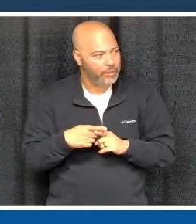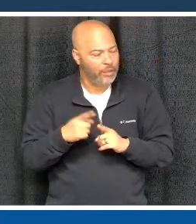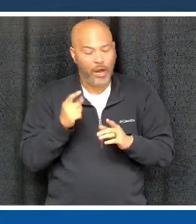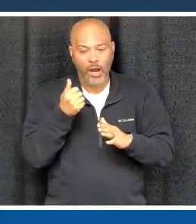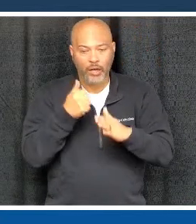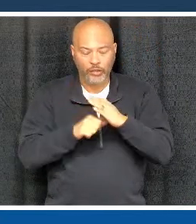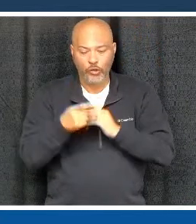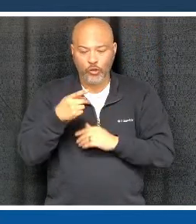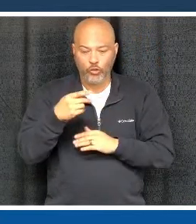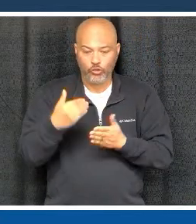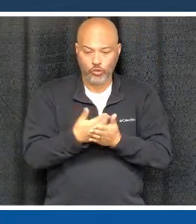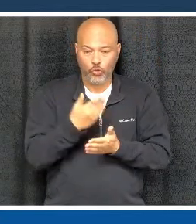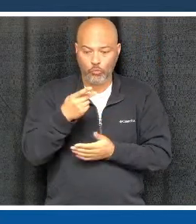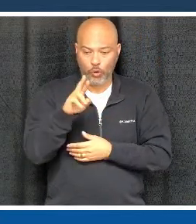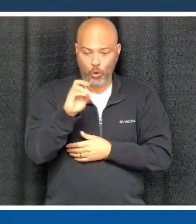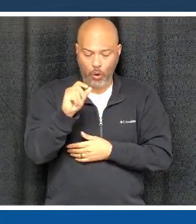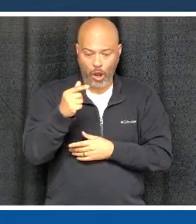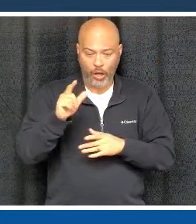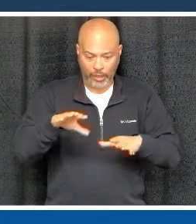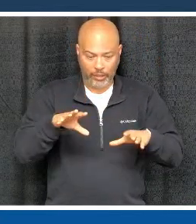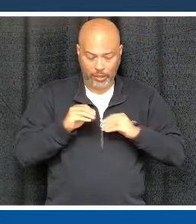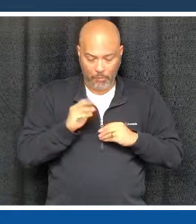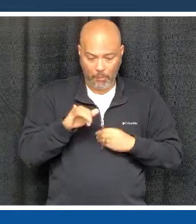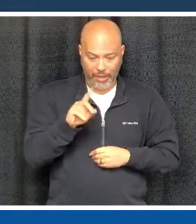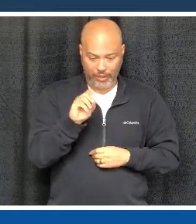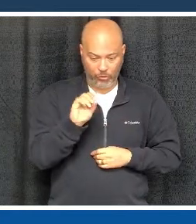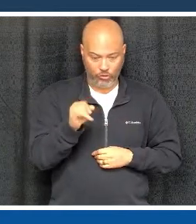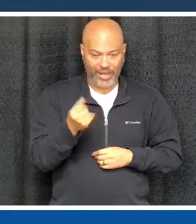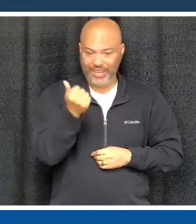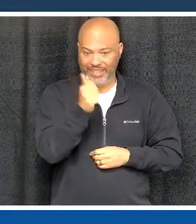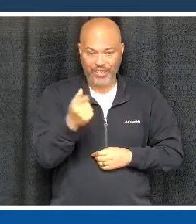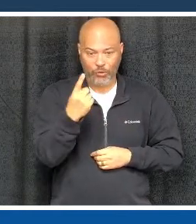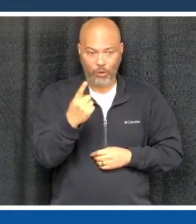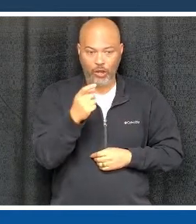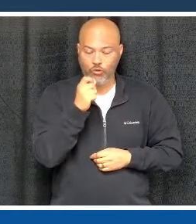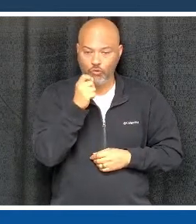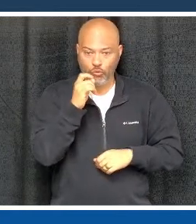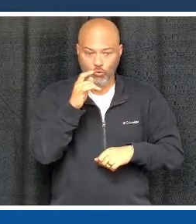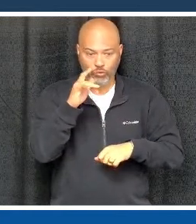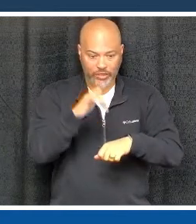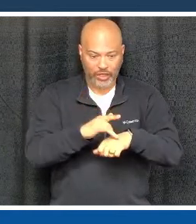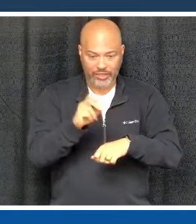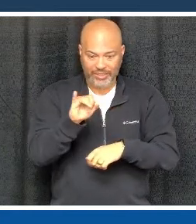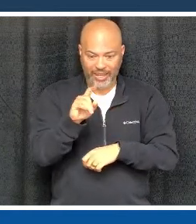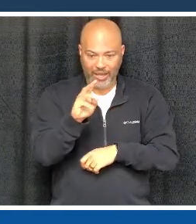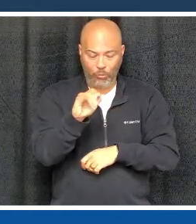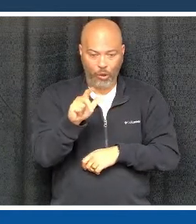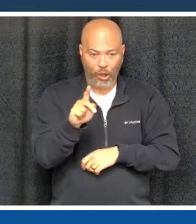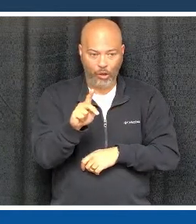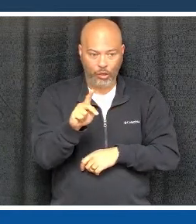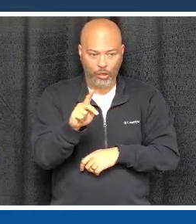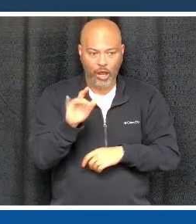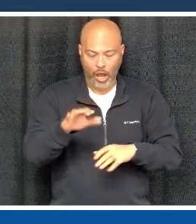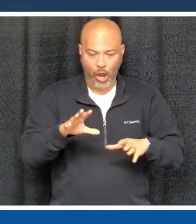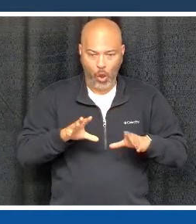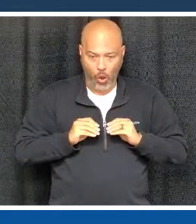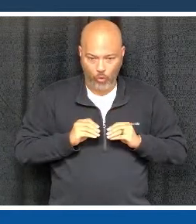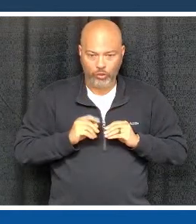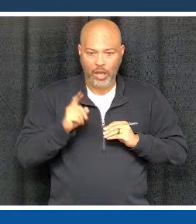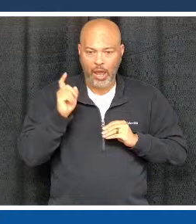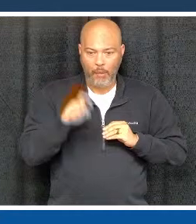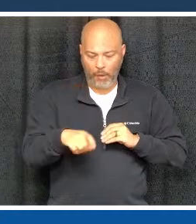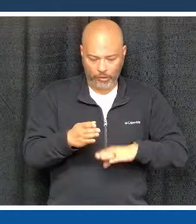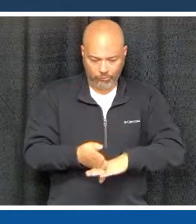new PROWOG, once it's adopted by DOJ, anybody that touches that sidewalk or that area then owns it and has to bring it